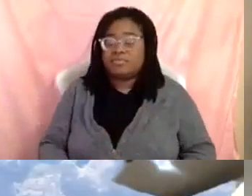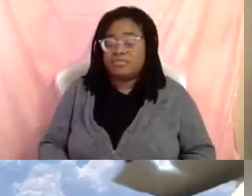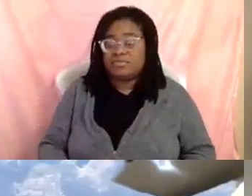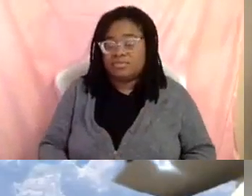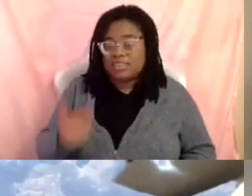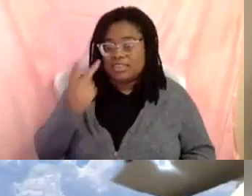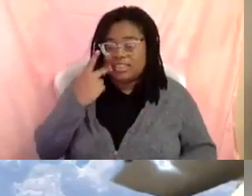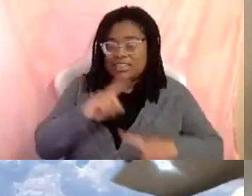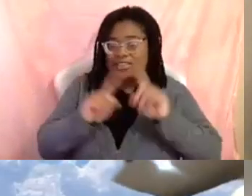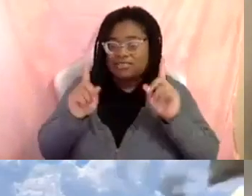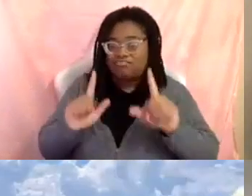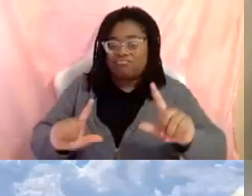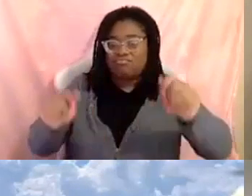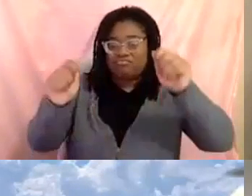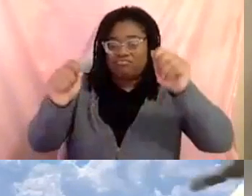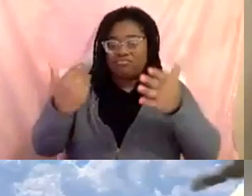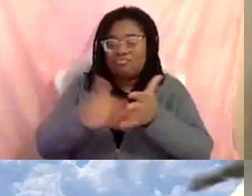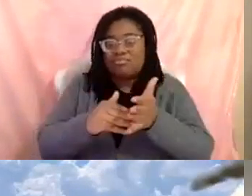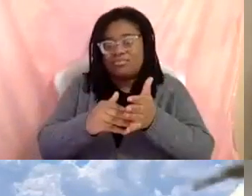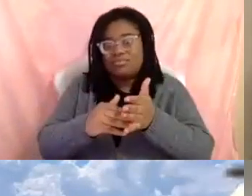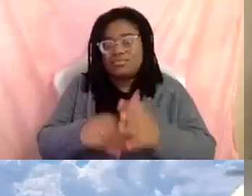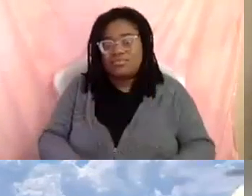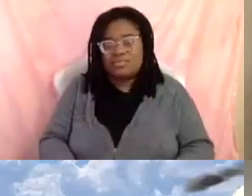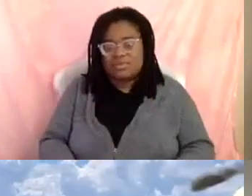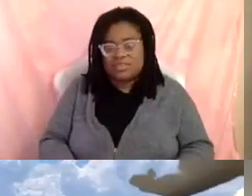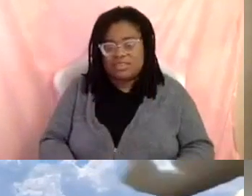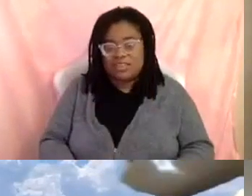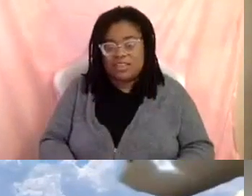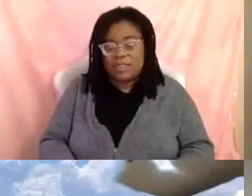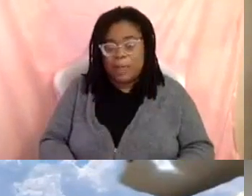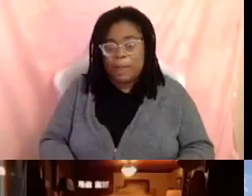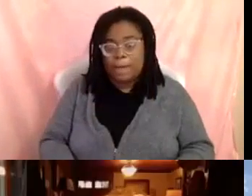Miros Cortez. Am I seeing the locos?